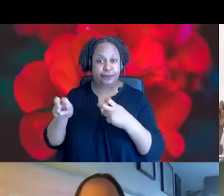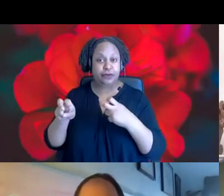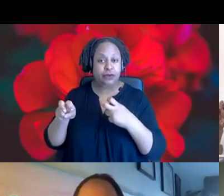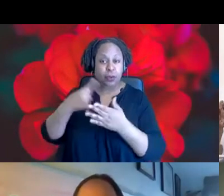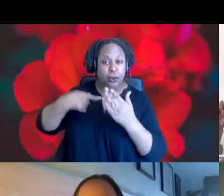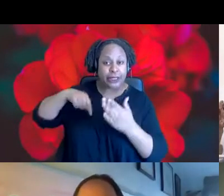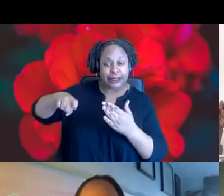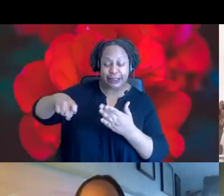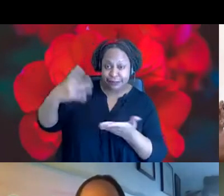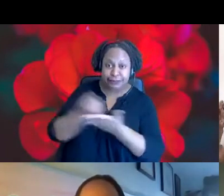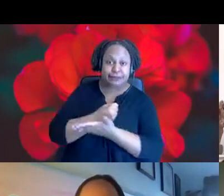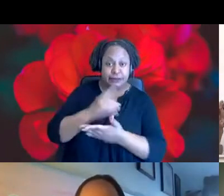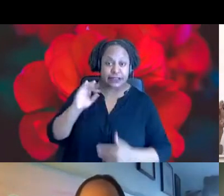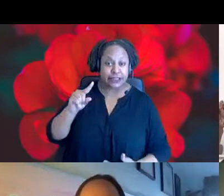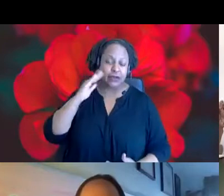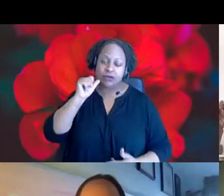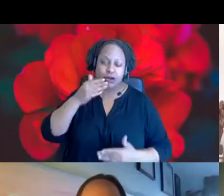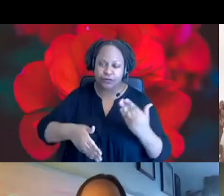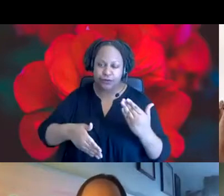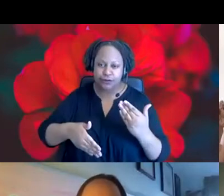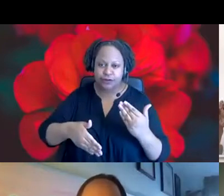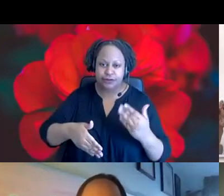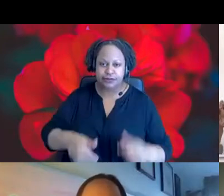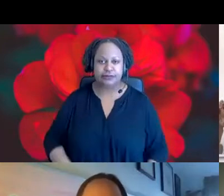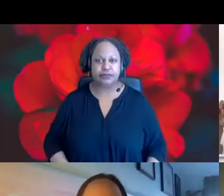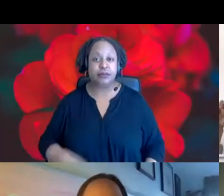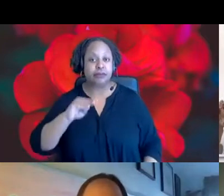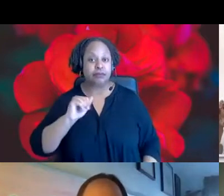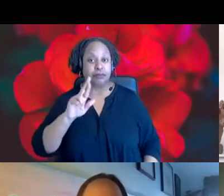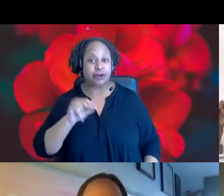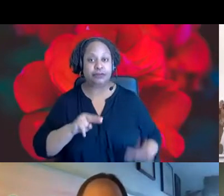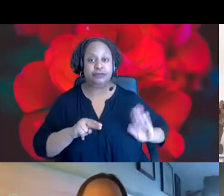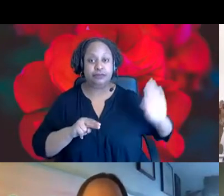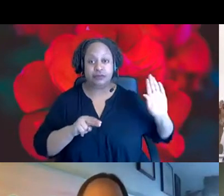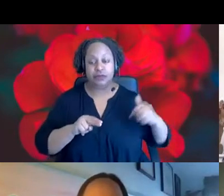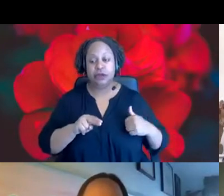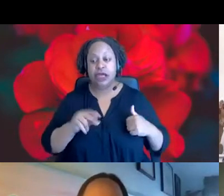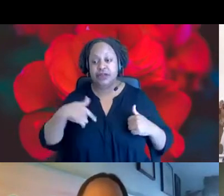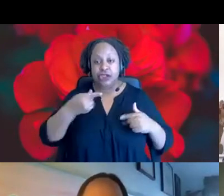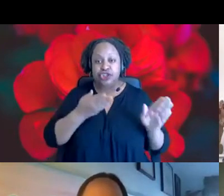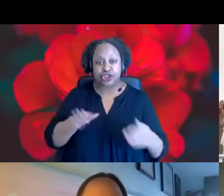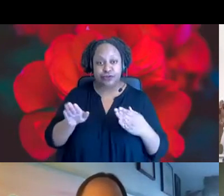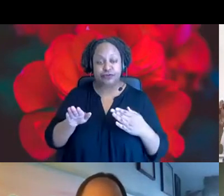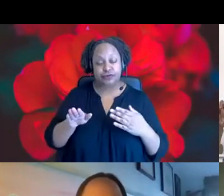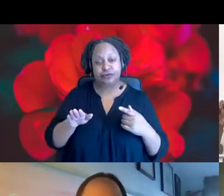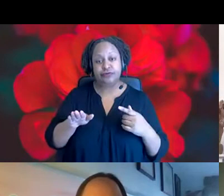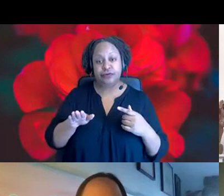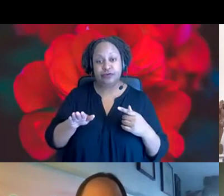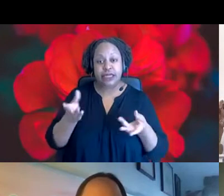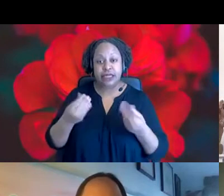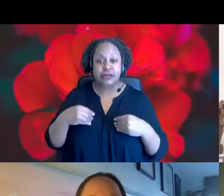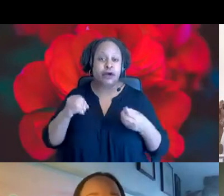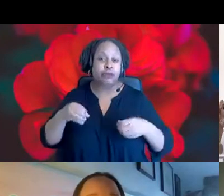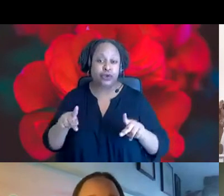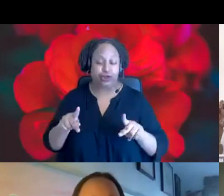If I may, I think that what this shift gave us was an opportunity to really take the time to